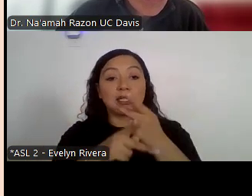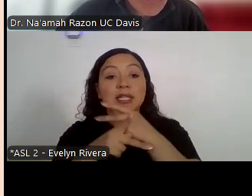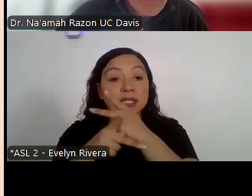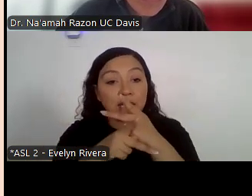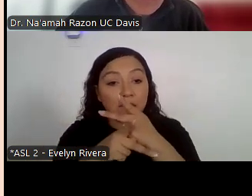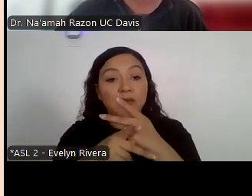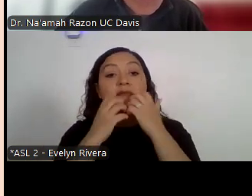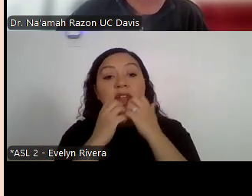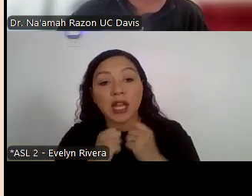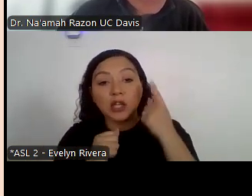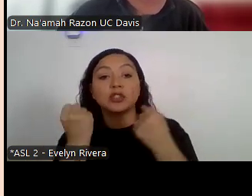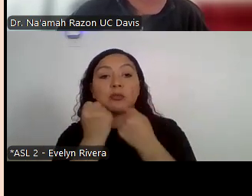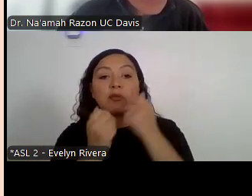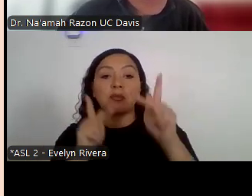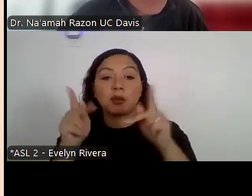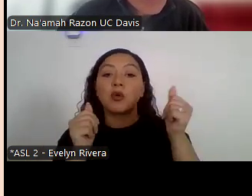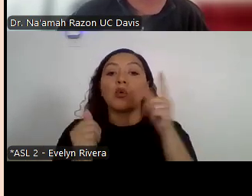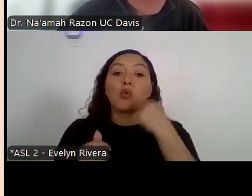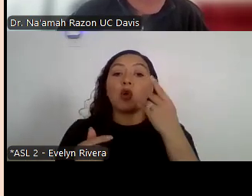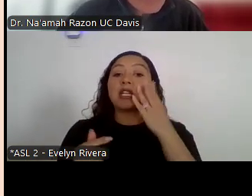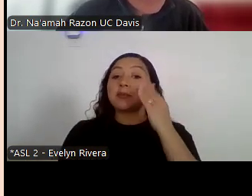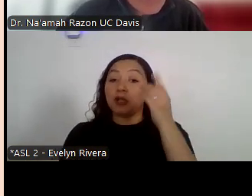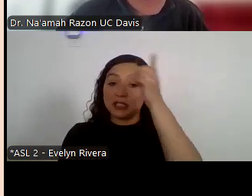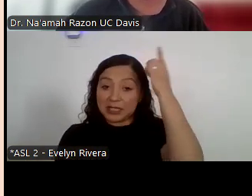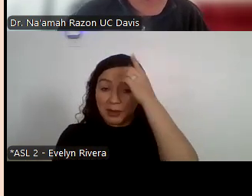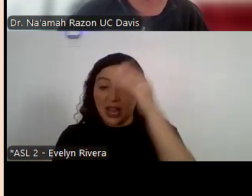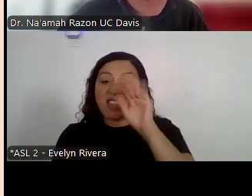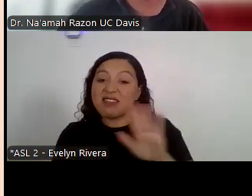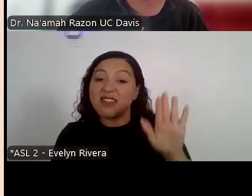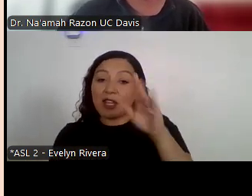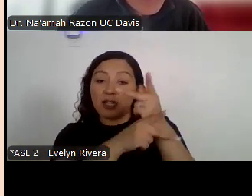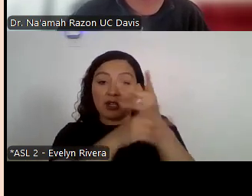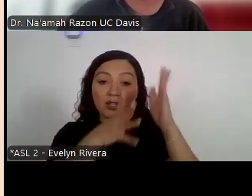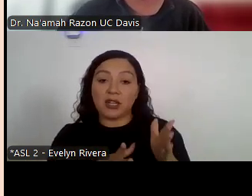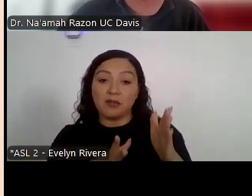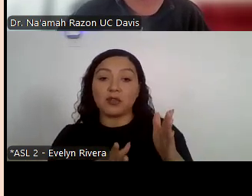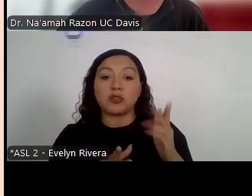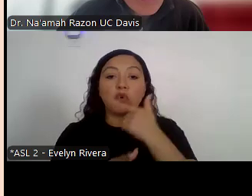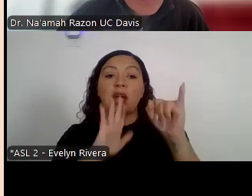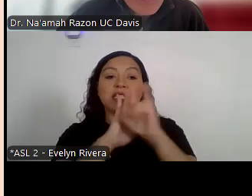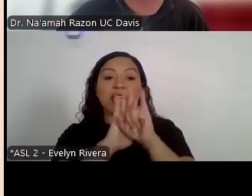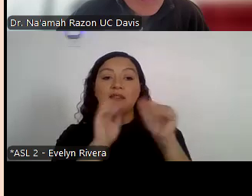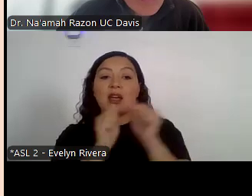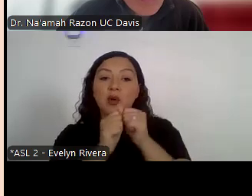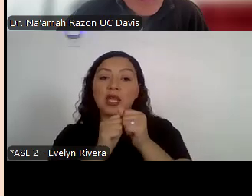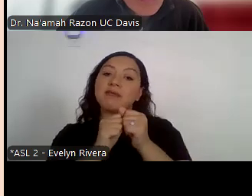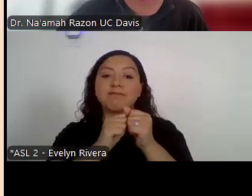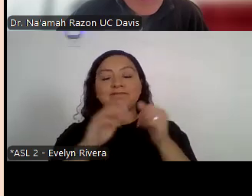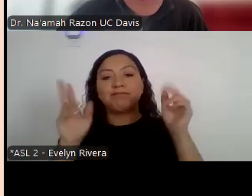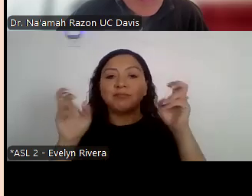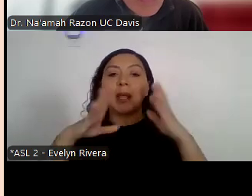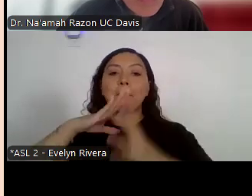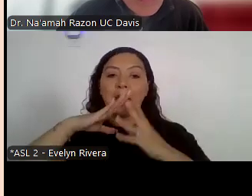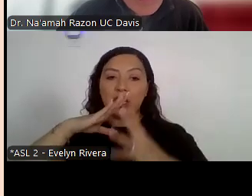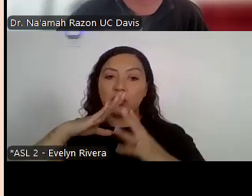who identify as migrants. So we've really been mapping the landscape of, different types of supports and services, and learning about what